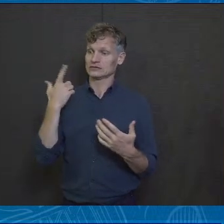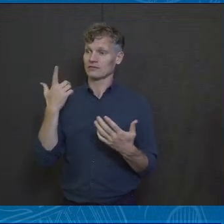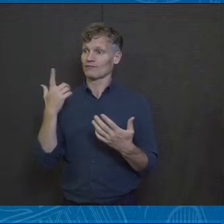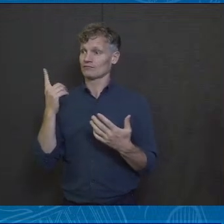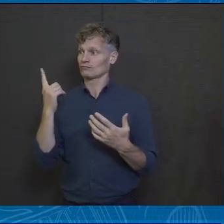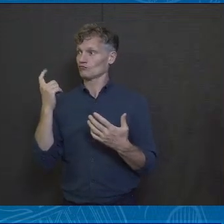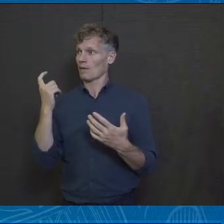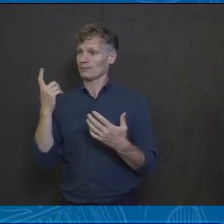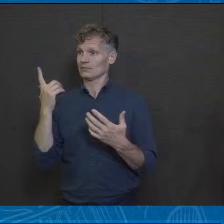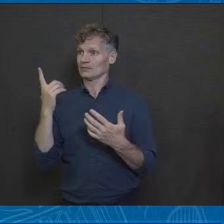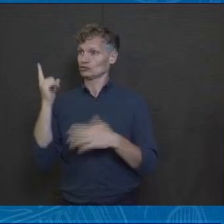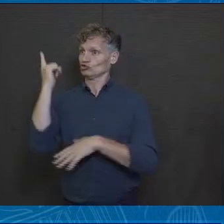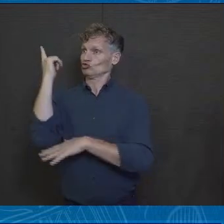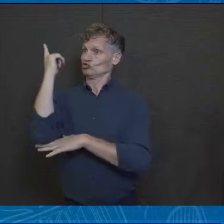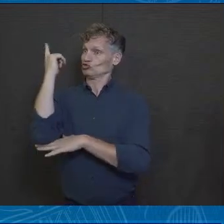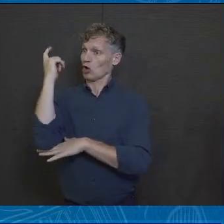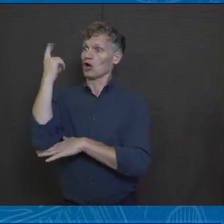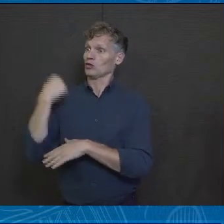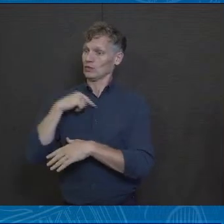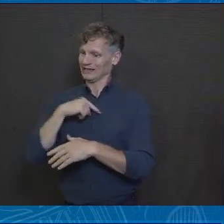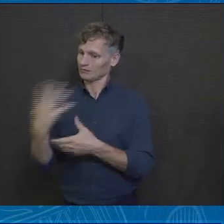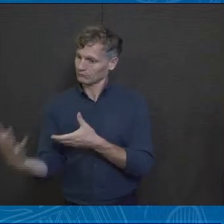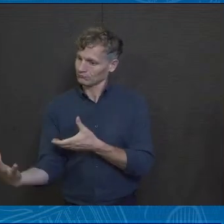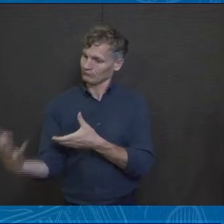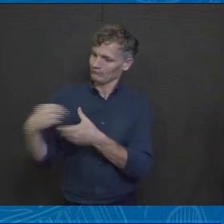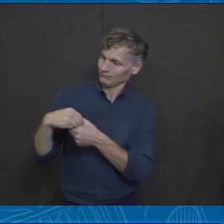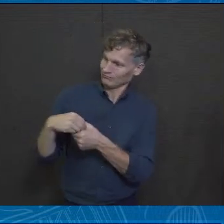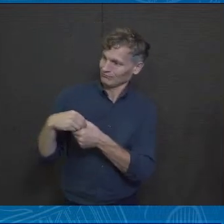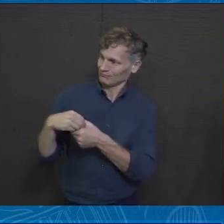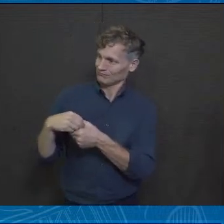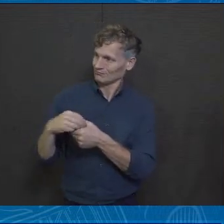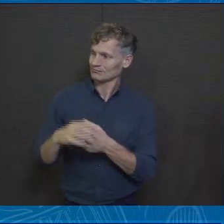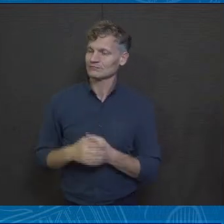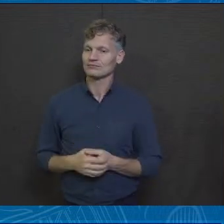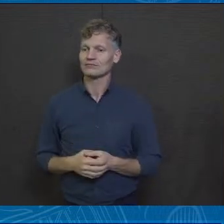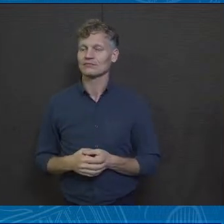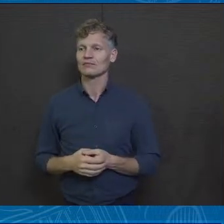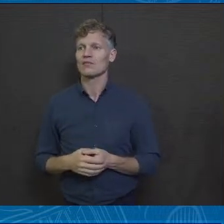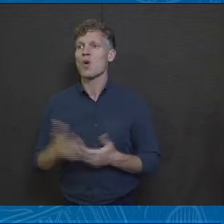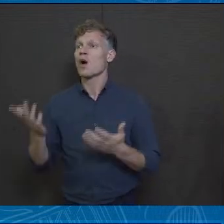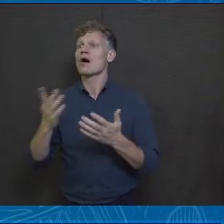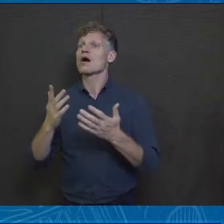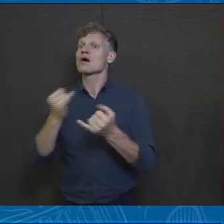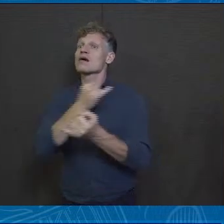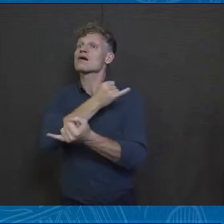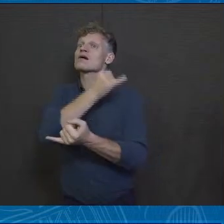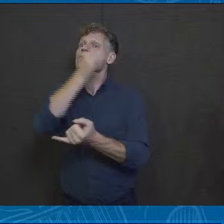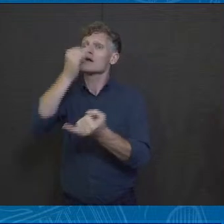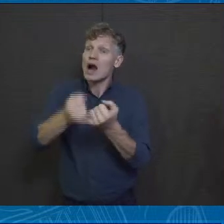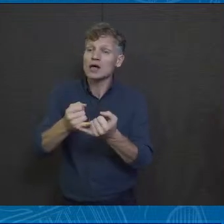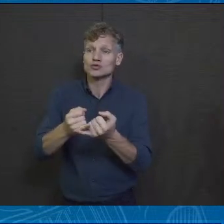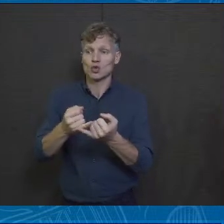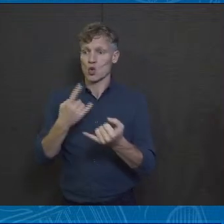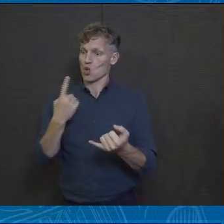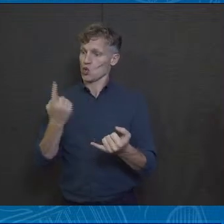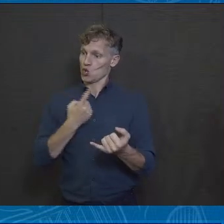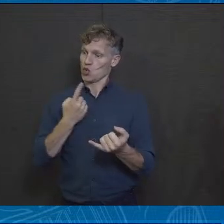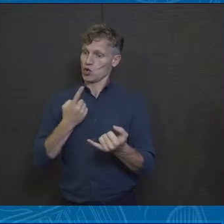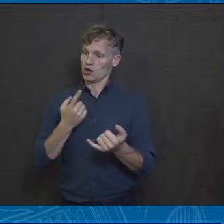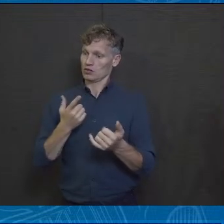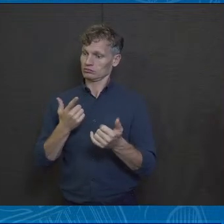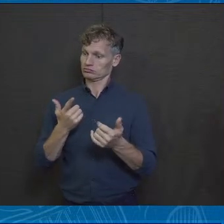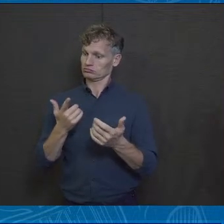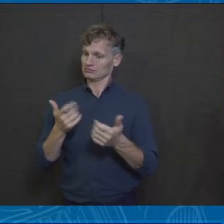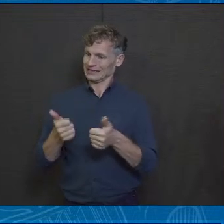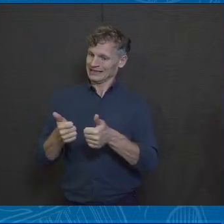engage them in the process. That means till the end, the ownership will be with the with the local communities and